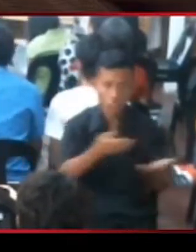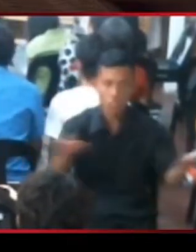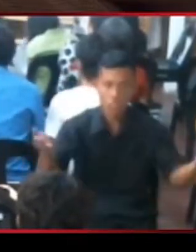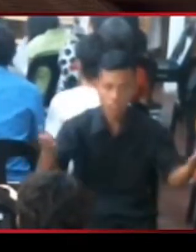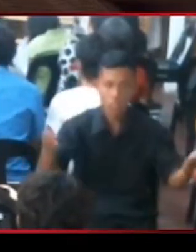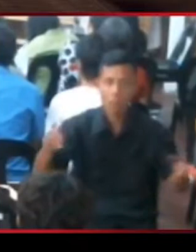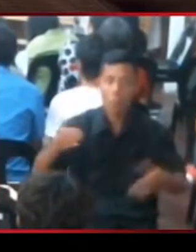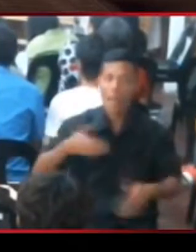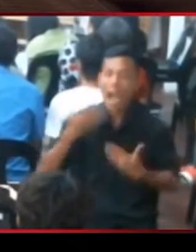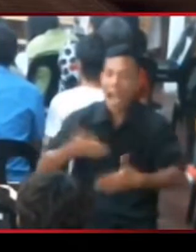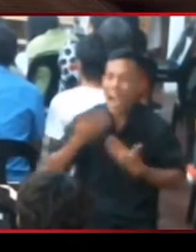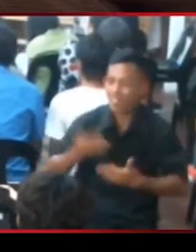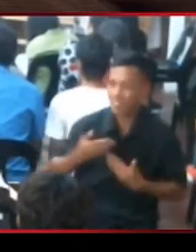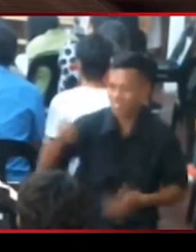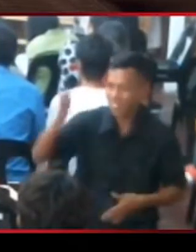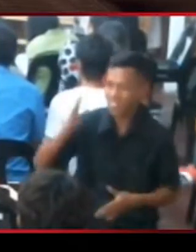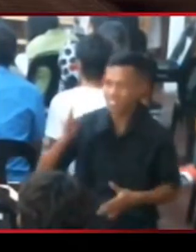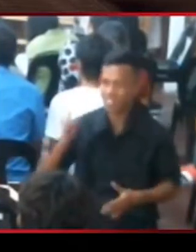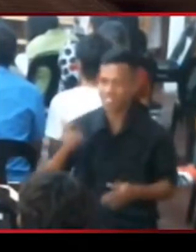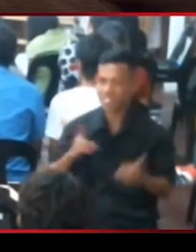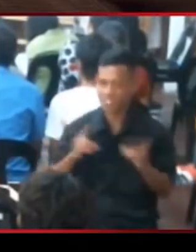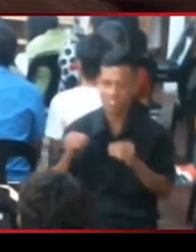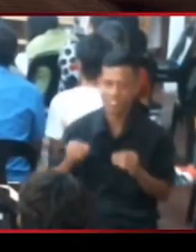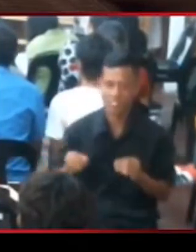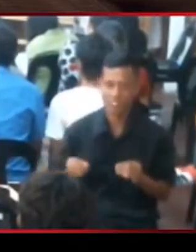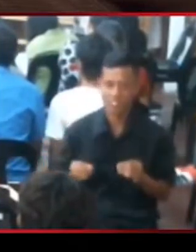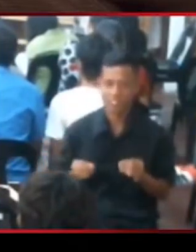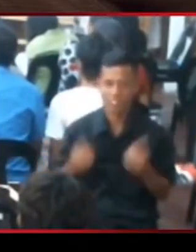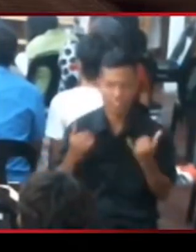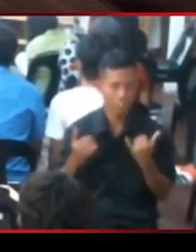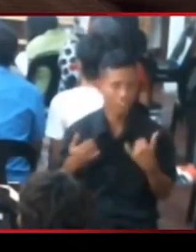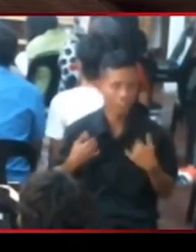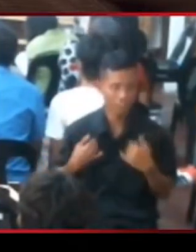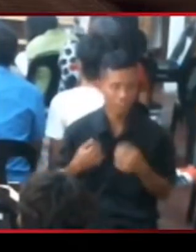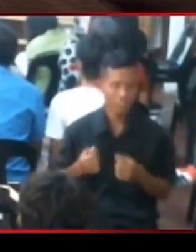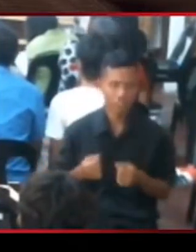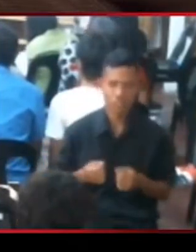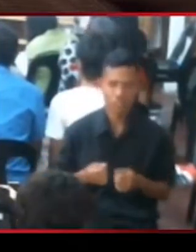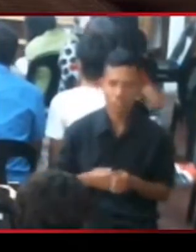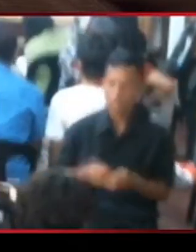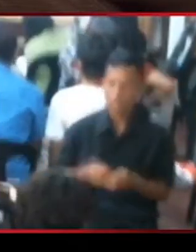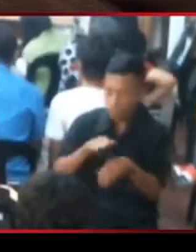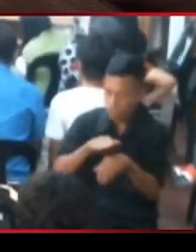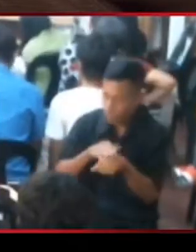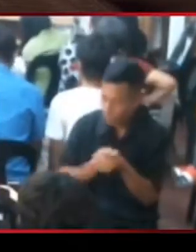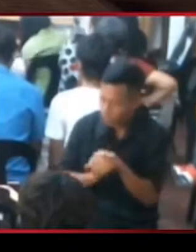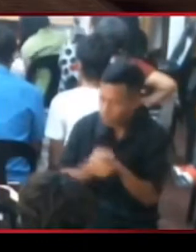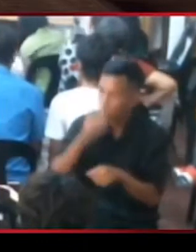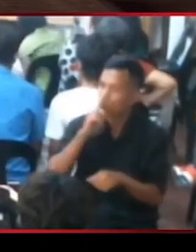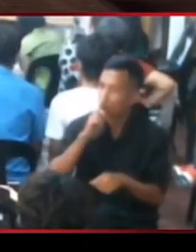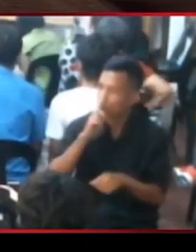he does. Let's move on a little bit. The source of temptation.